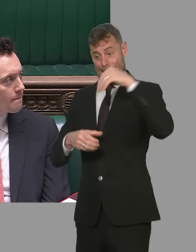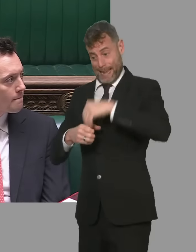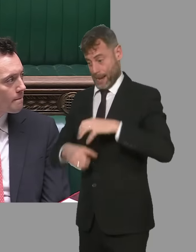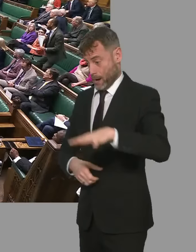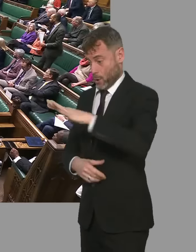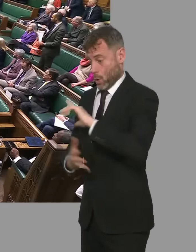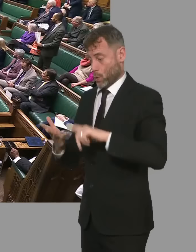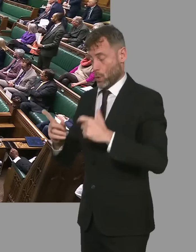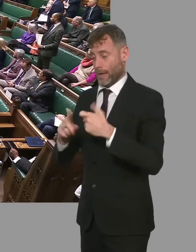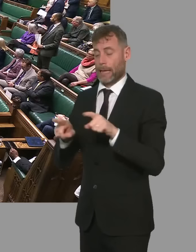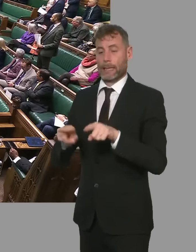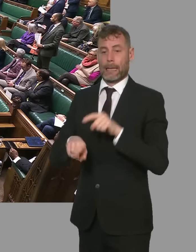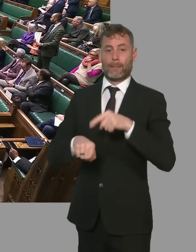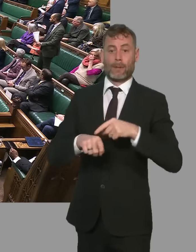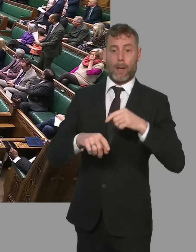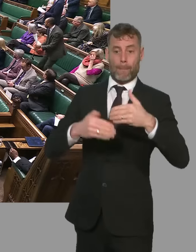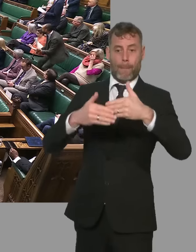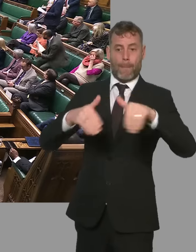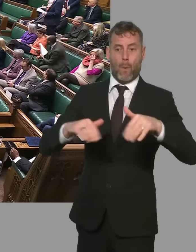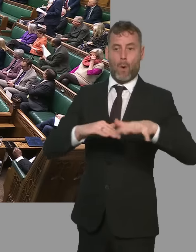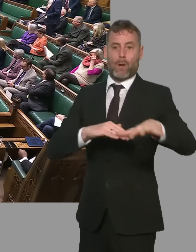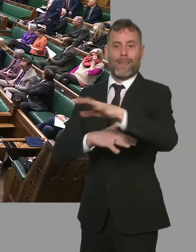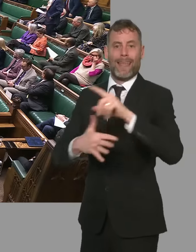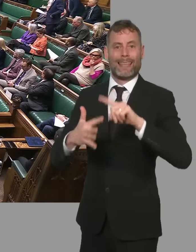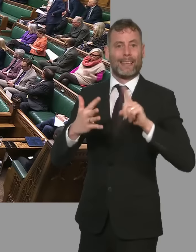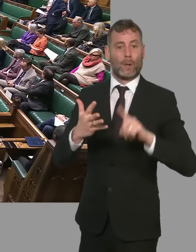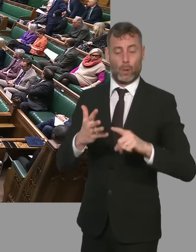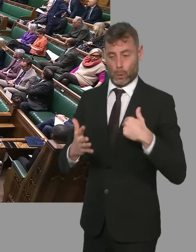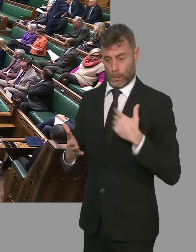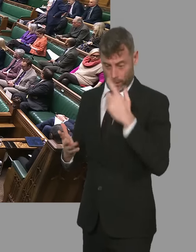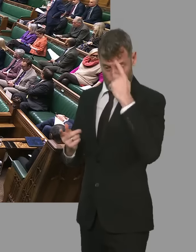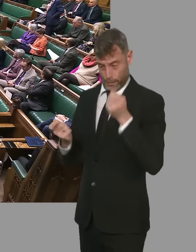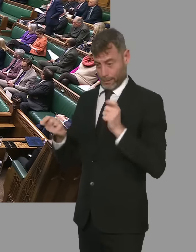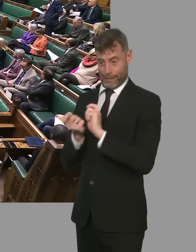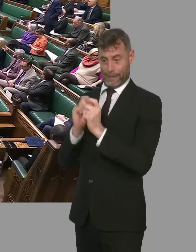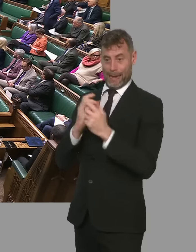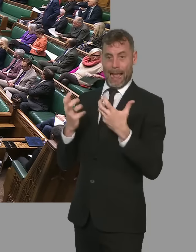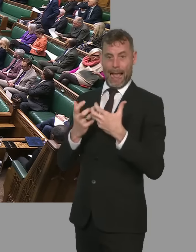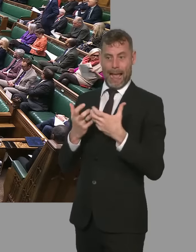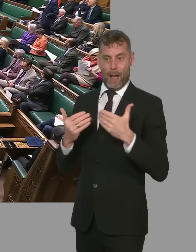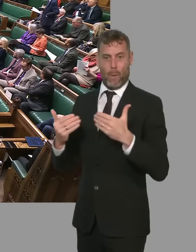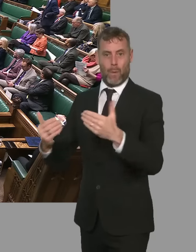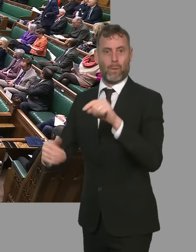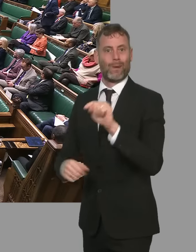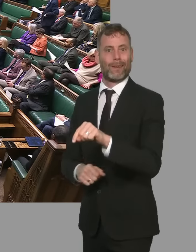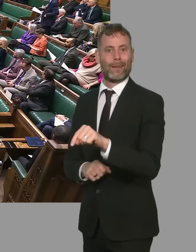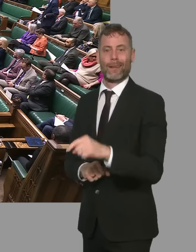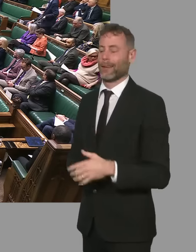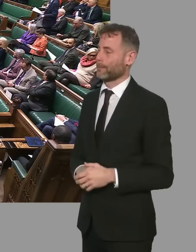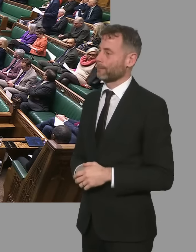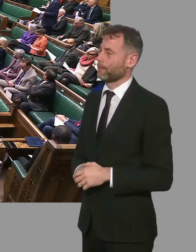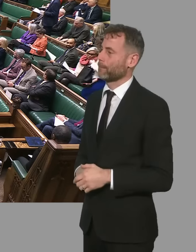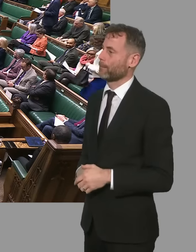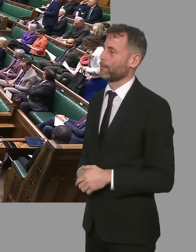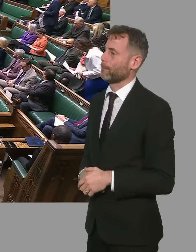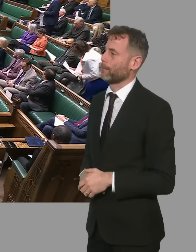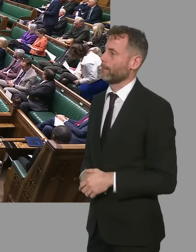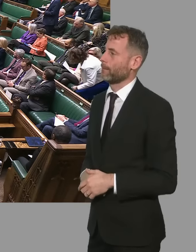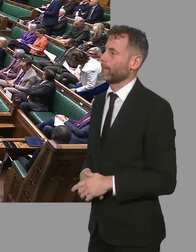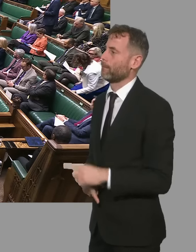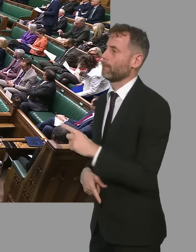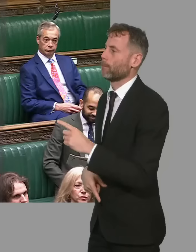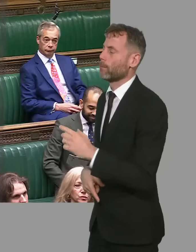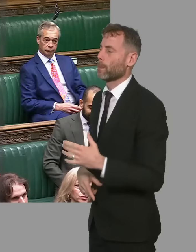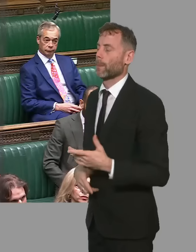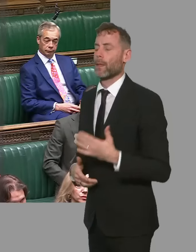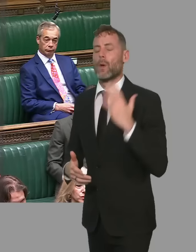Northern Ireland. Campbell. Speaker, in any marking of the end of violence, does the Secretary of State agree with me that a key date